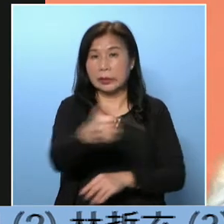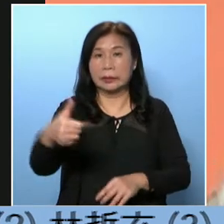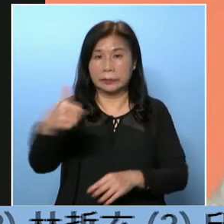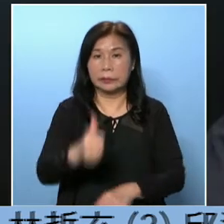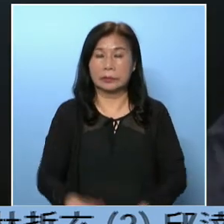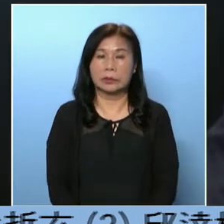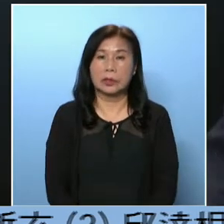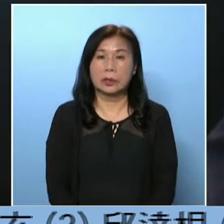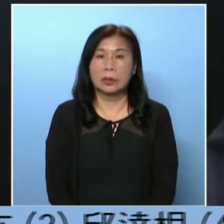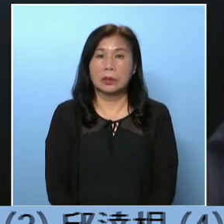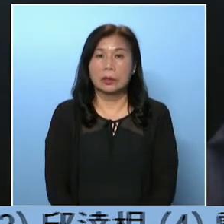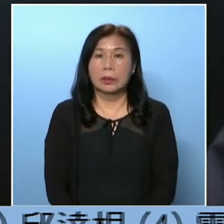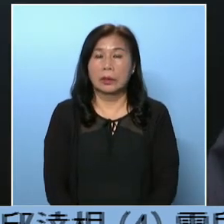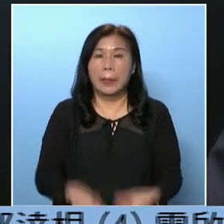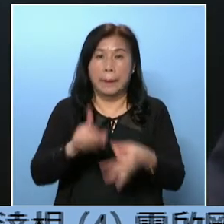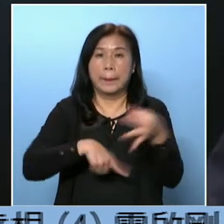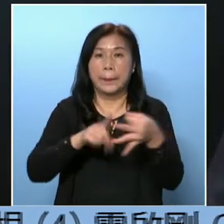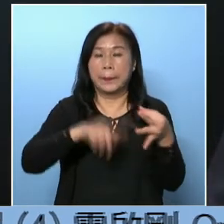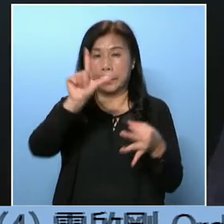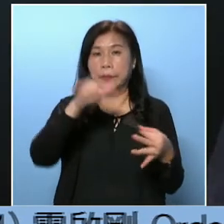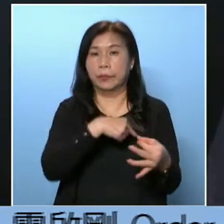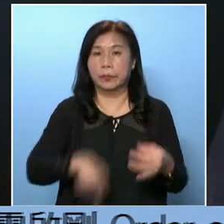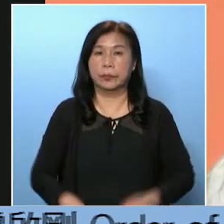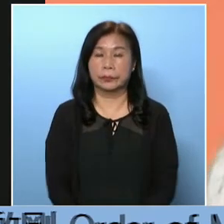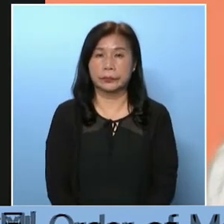submit. Mr. Lai Tong Kuo.